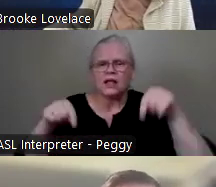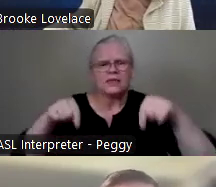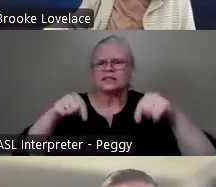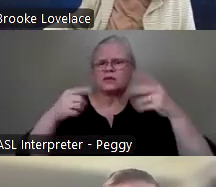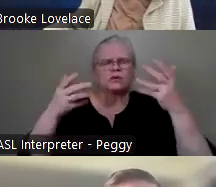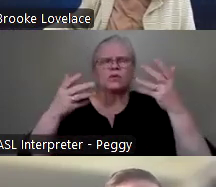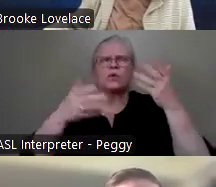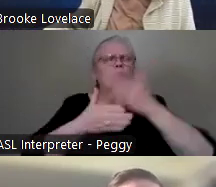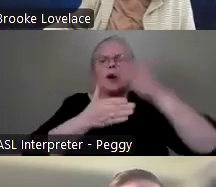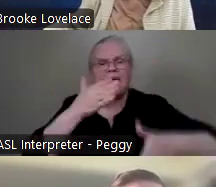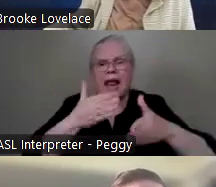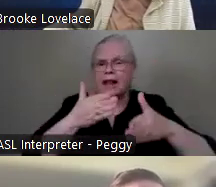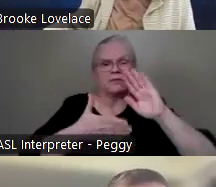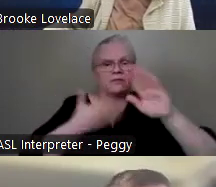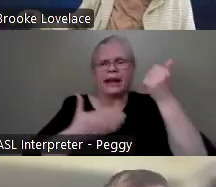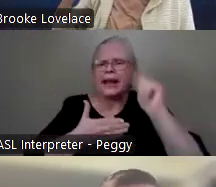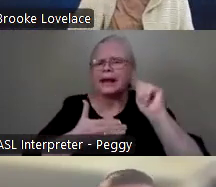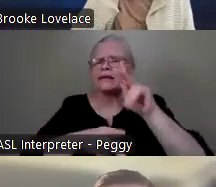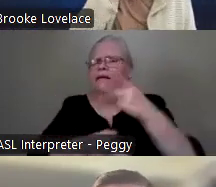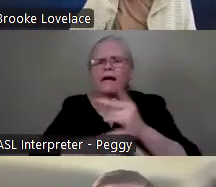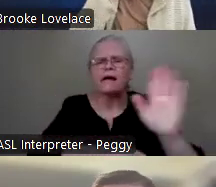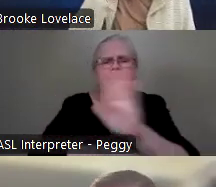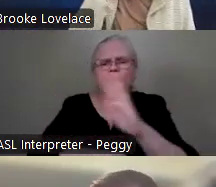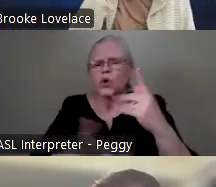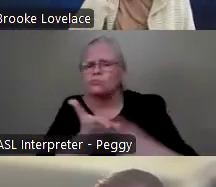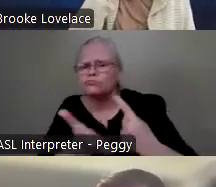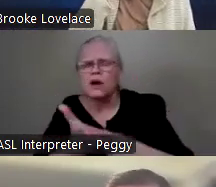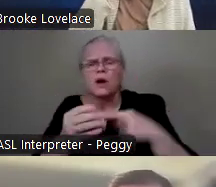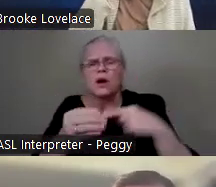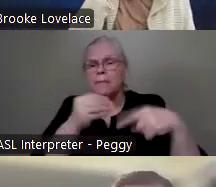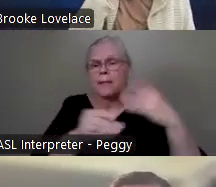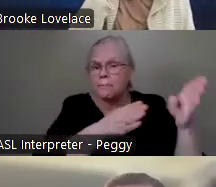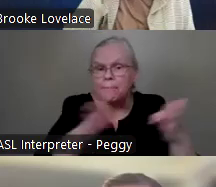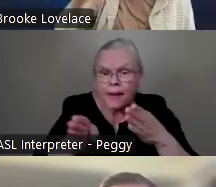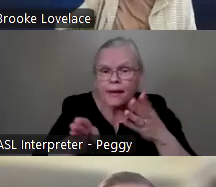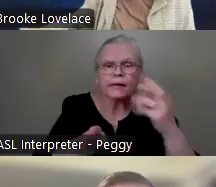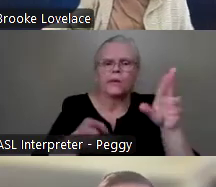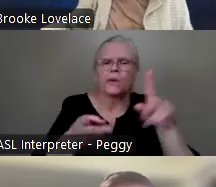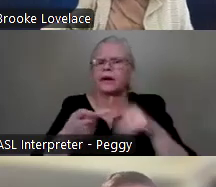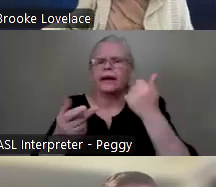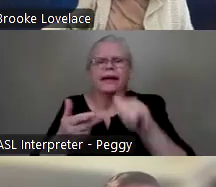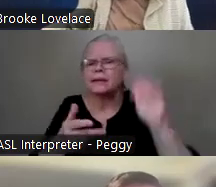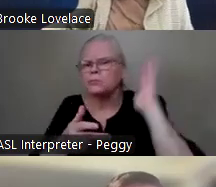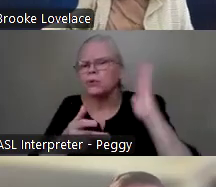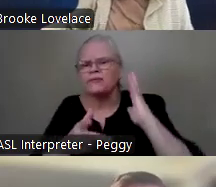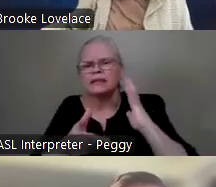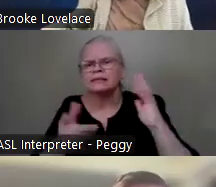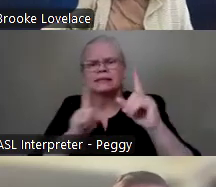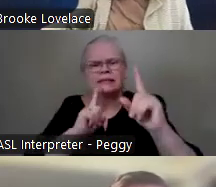of conversation or discussion. As you think through the plan or some of the conversations we had, feel free to reach out